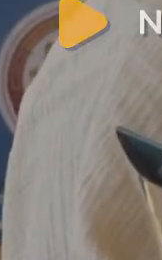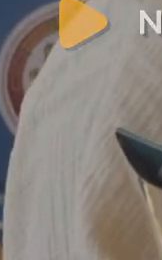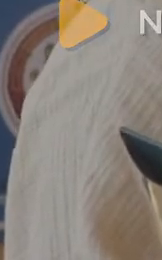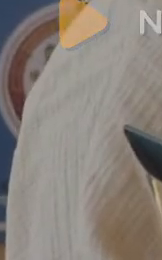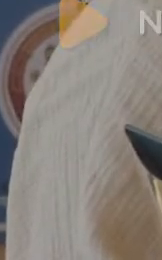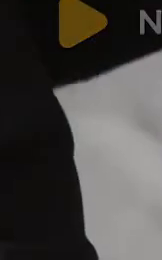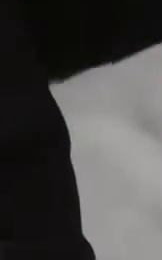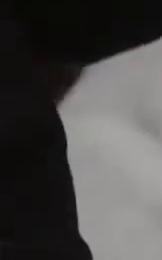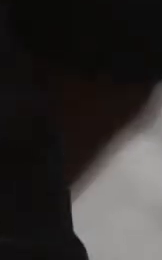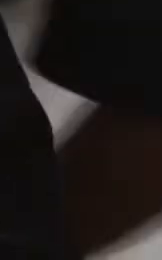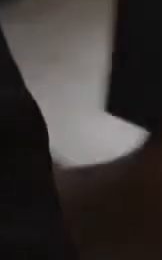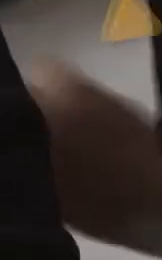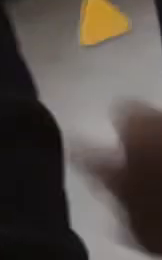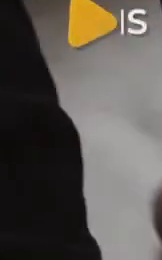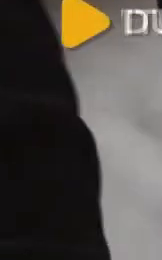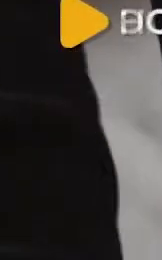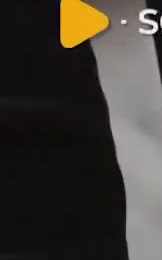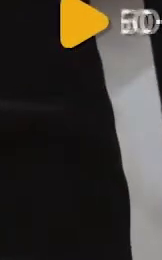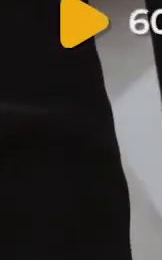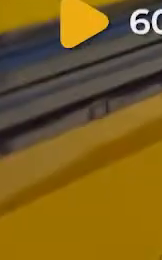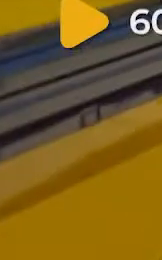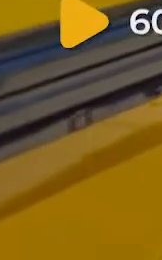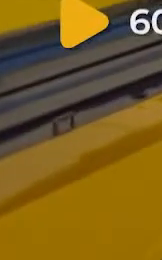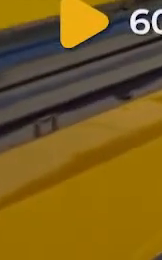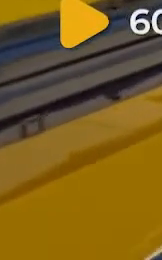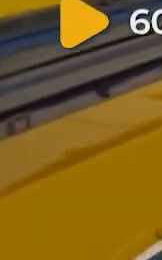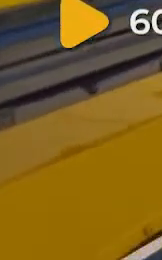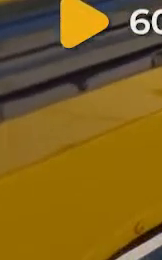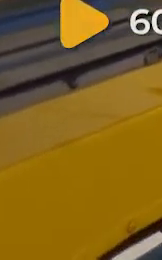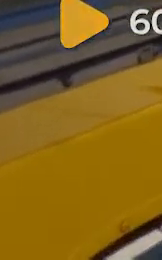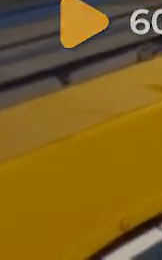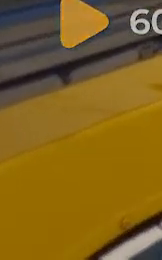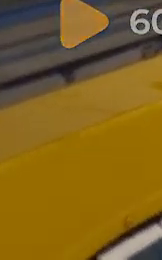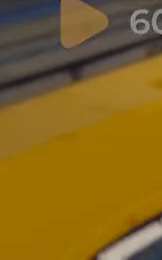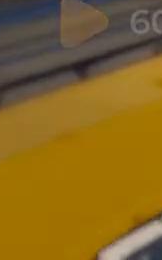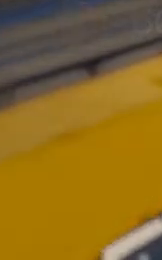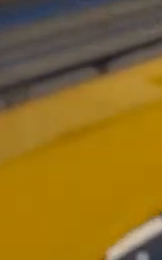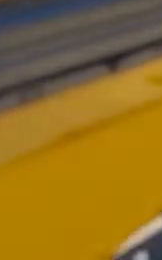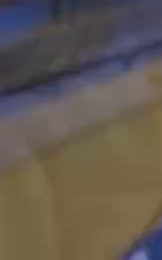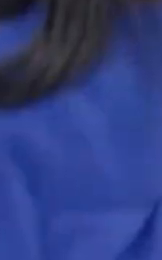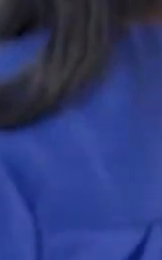No matter where you live, what language you speak, or where you want to go,